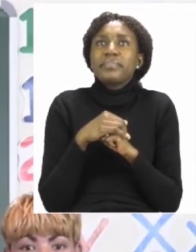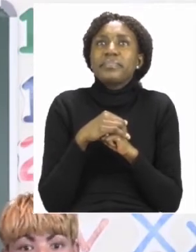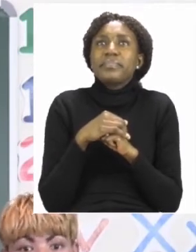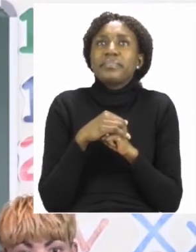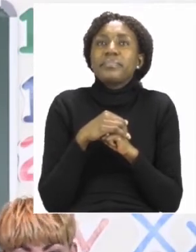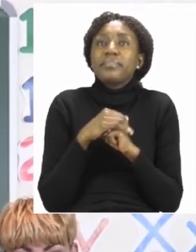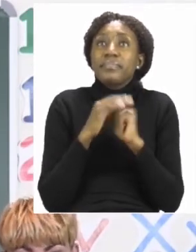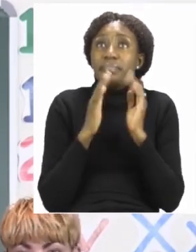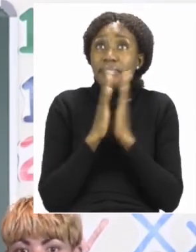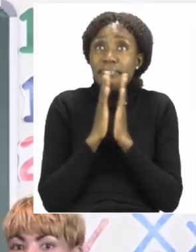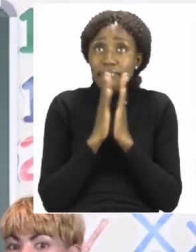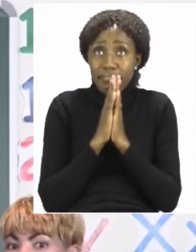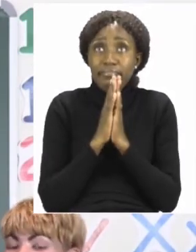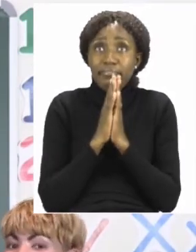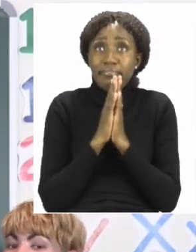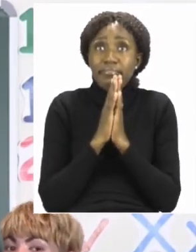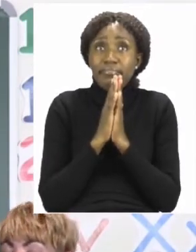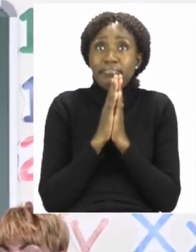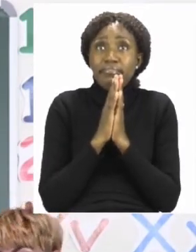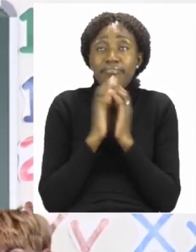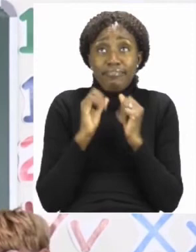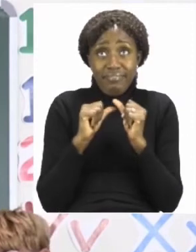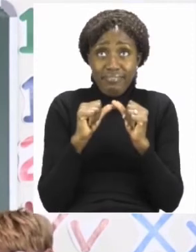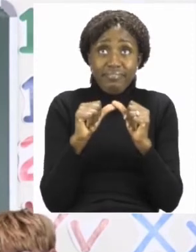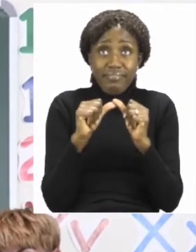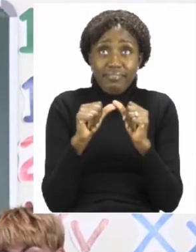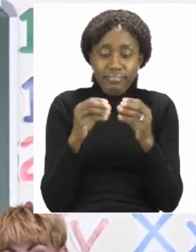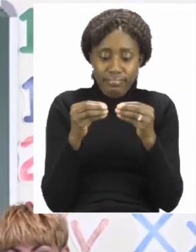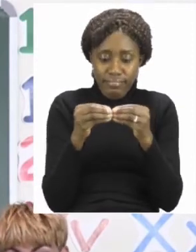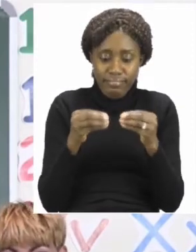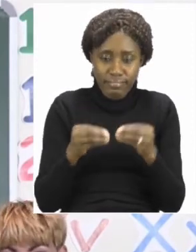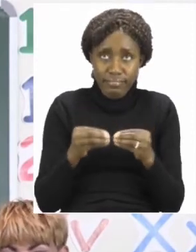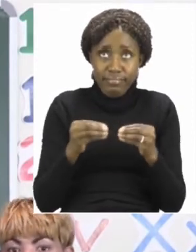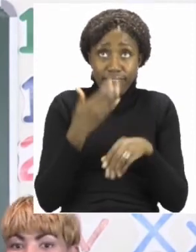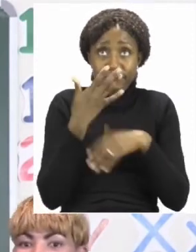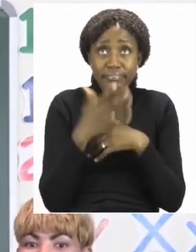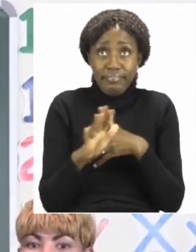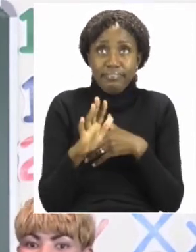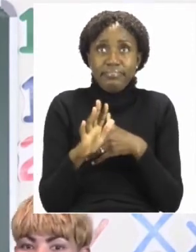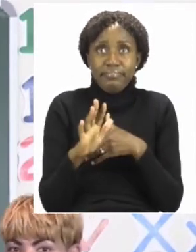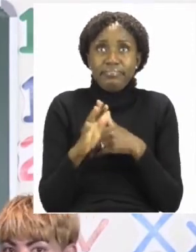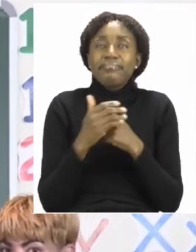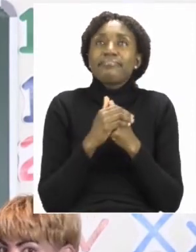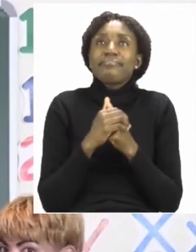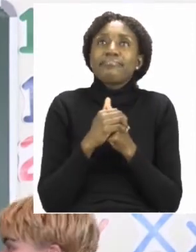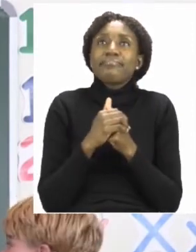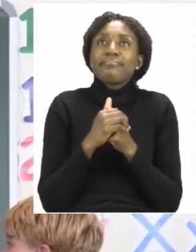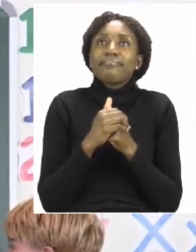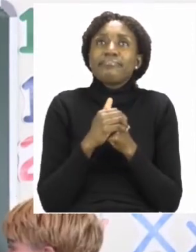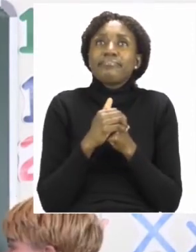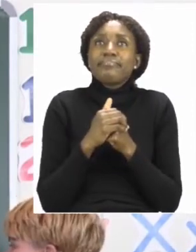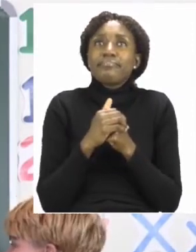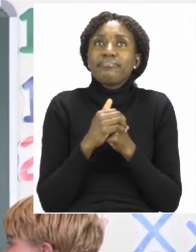want you to go back and have a look at all the other pieces that you still have and try and find